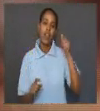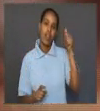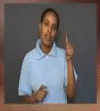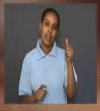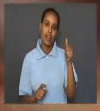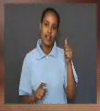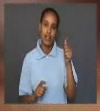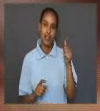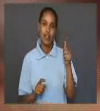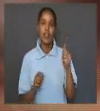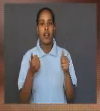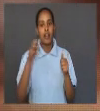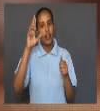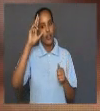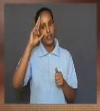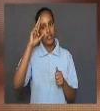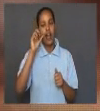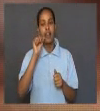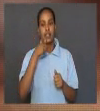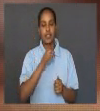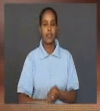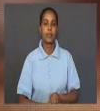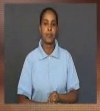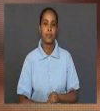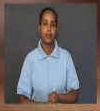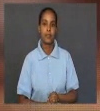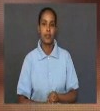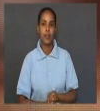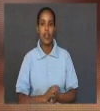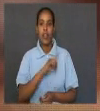Equation A is an Arrhenius acid.